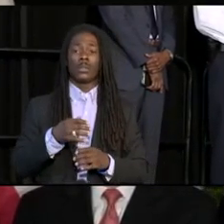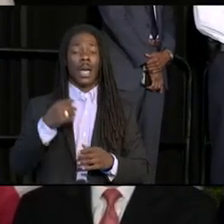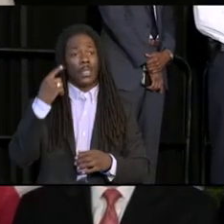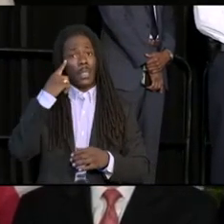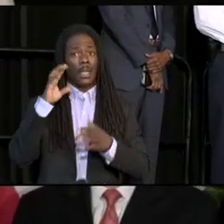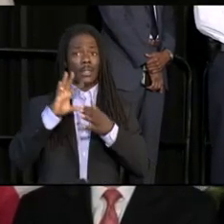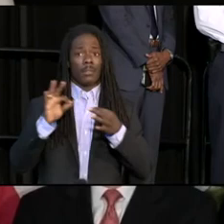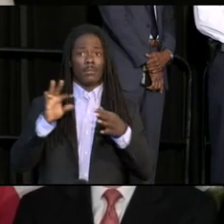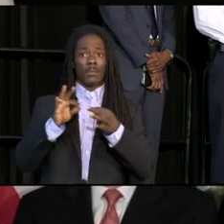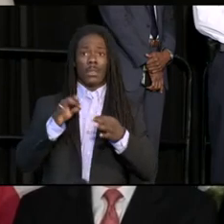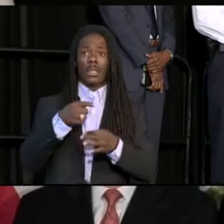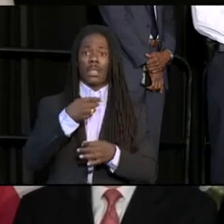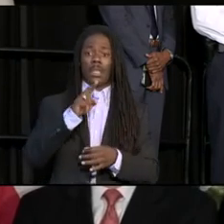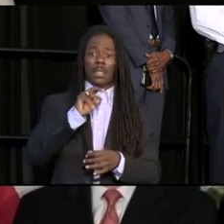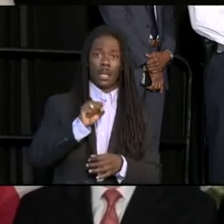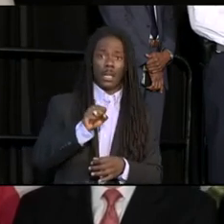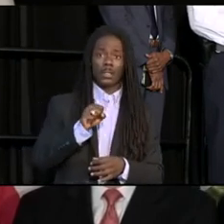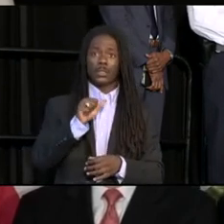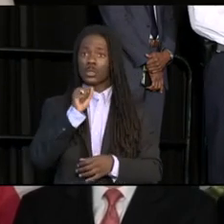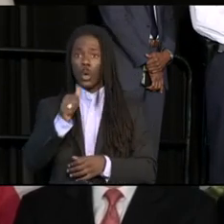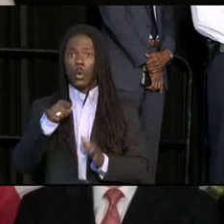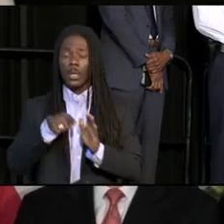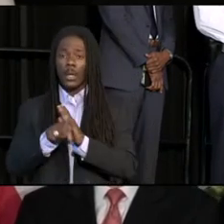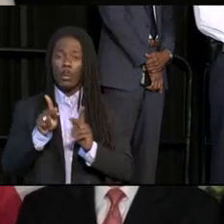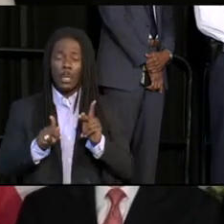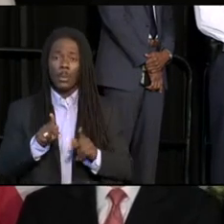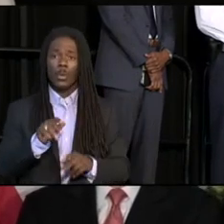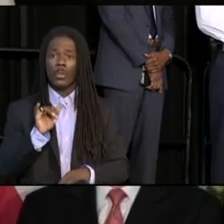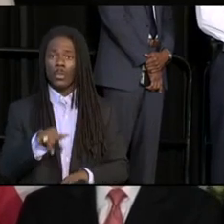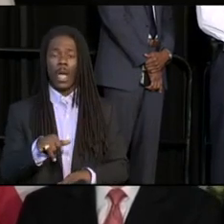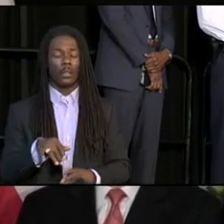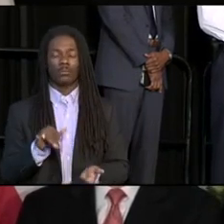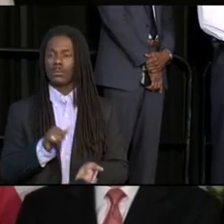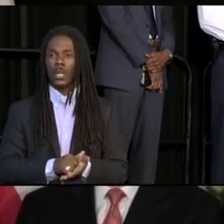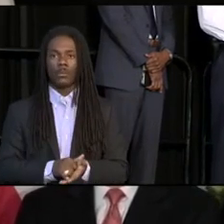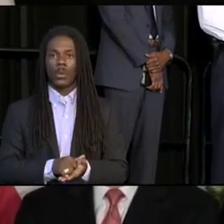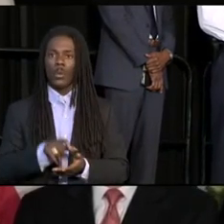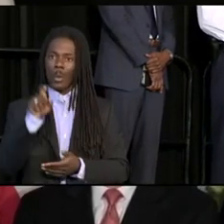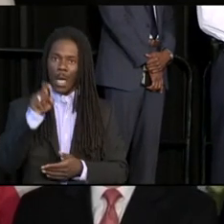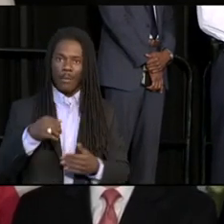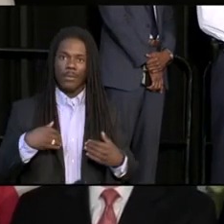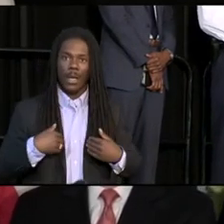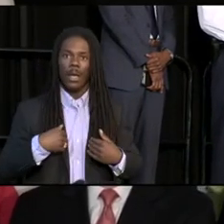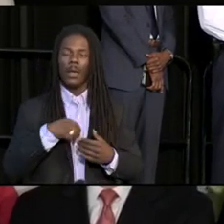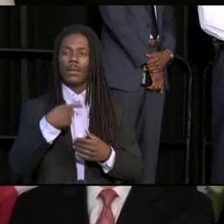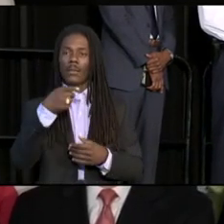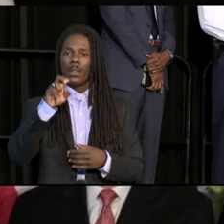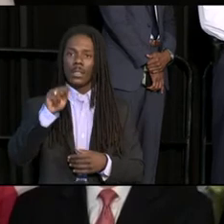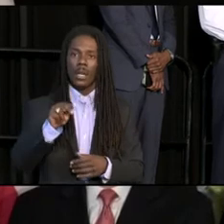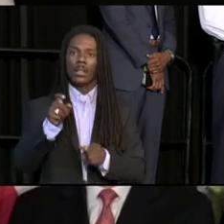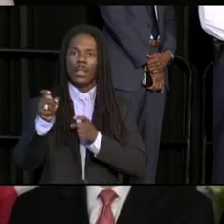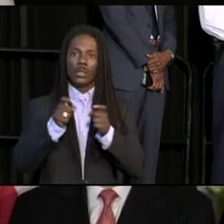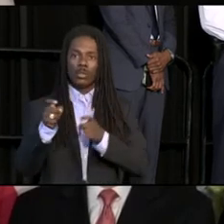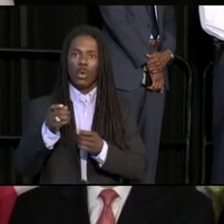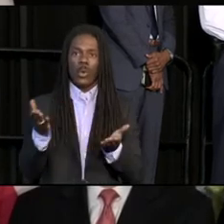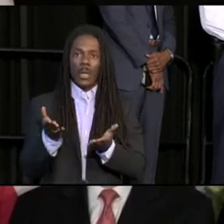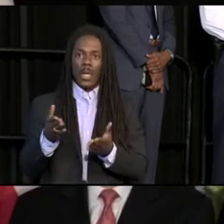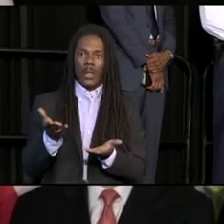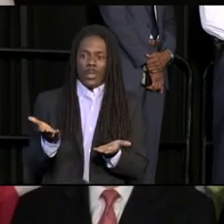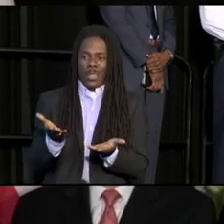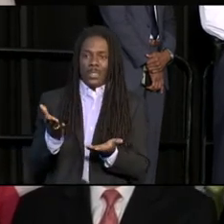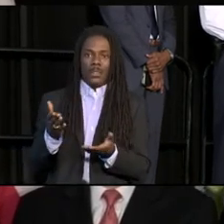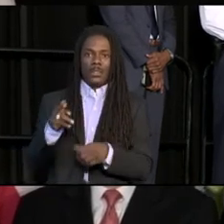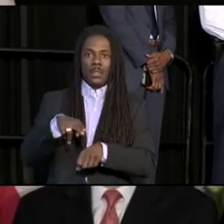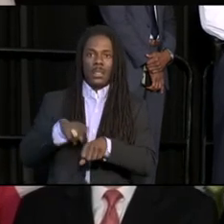people is ludicrous. And we have to have sensible gun control in this nation now. I just left